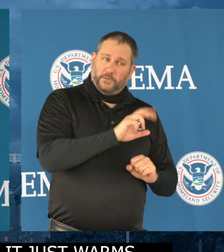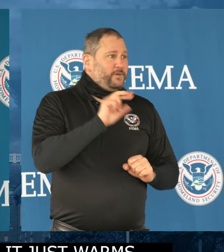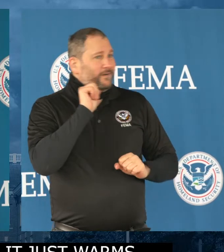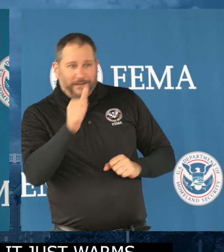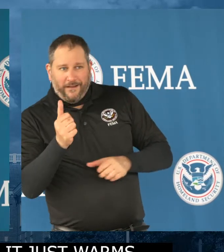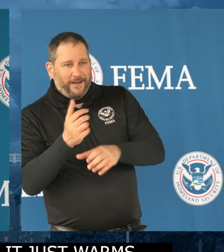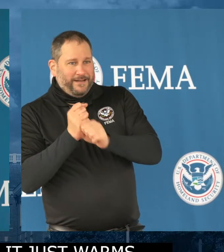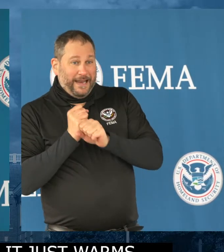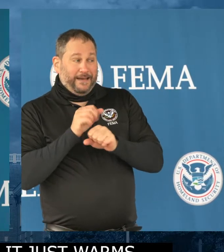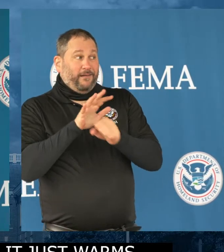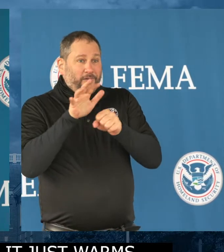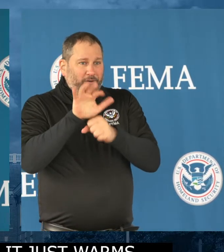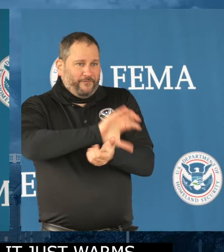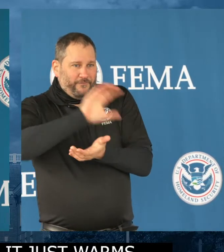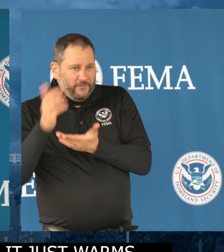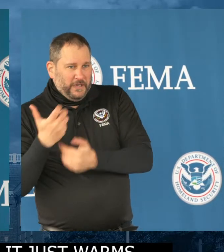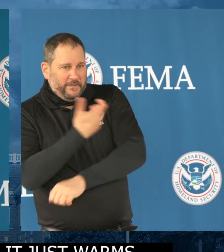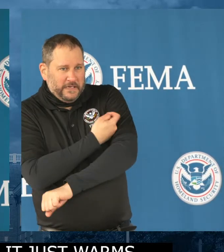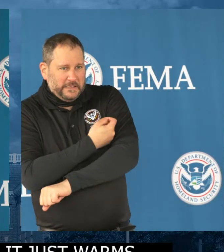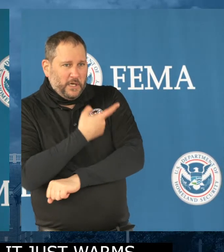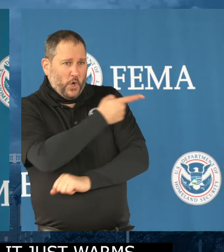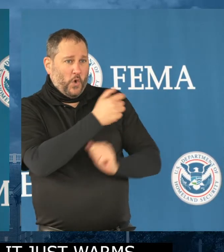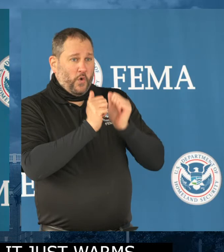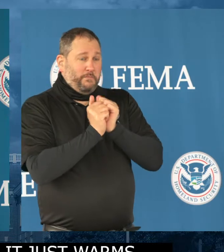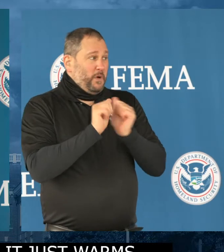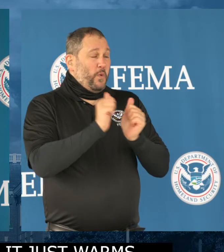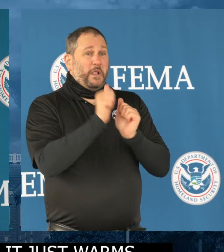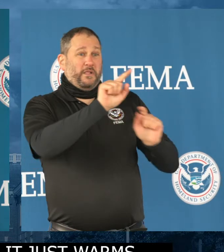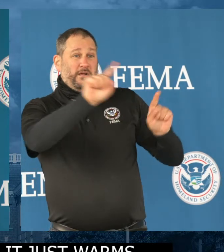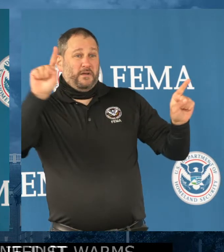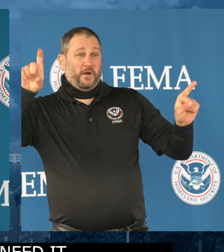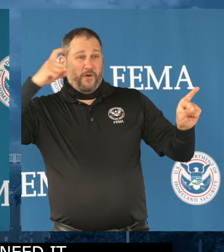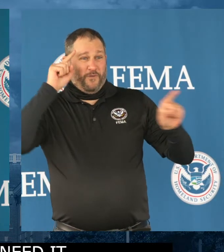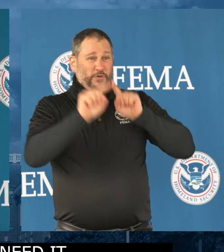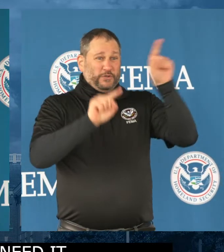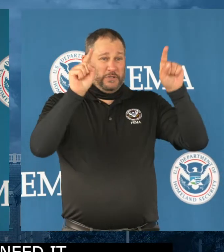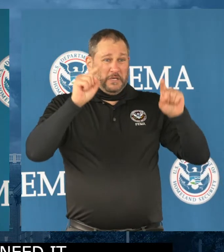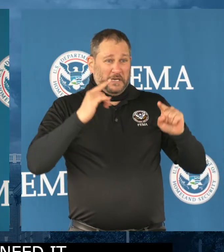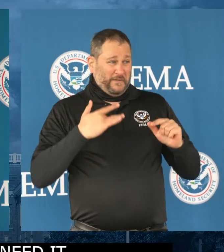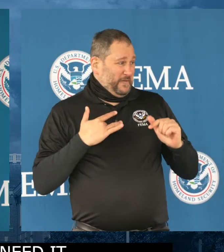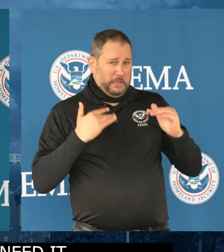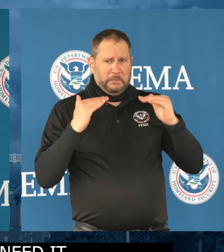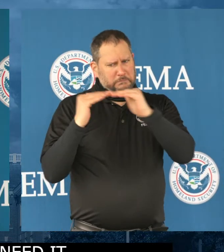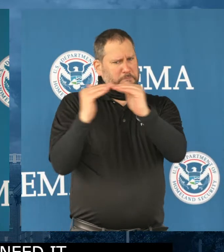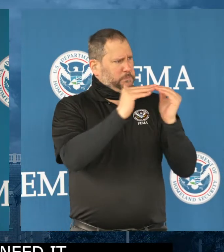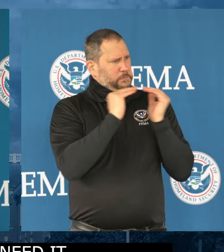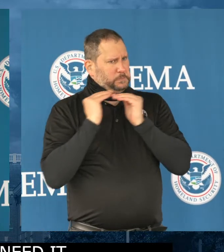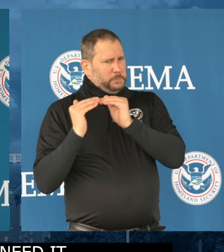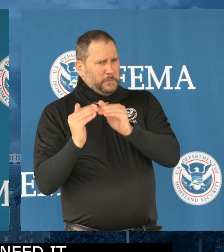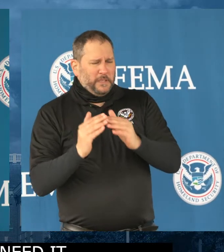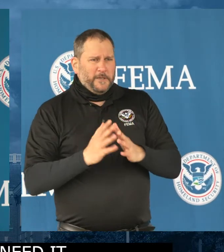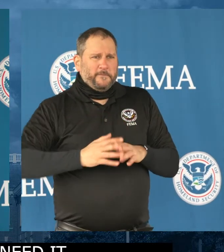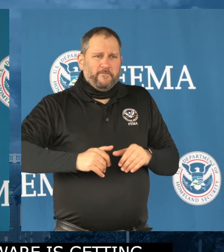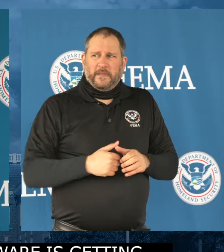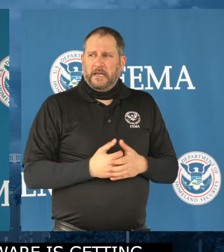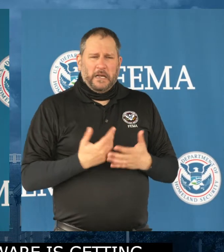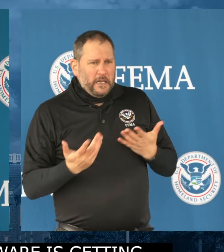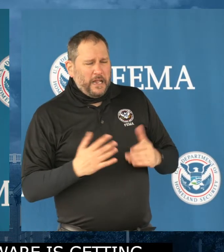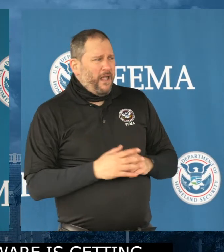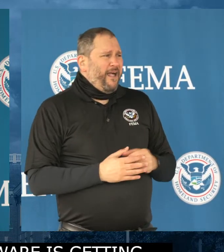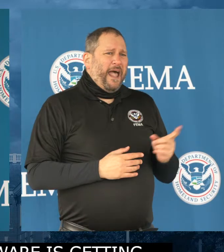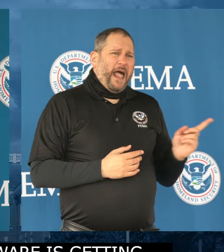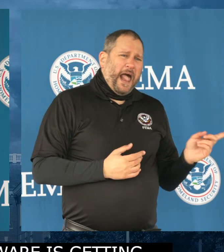other governors. Do you feel like it's a level playing field? We obviously have the Biden contact, but it probably doesn't help.